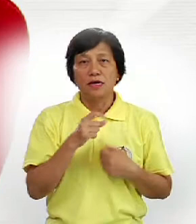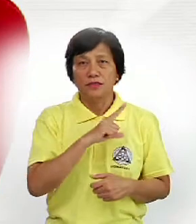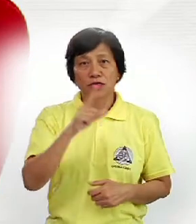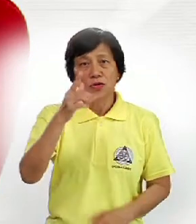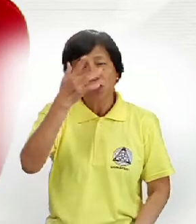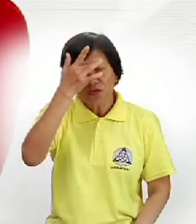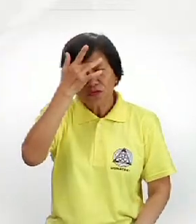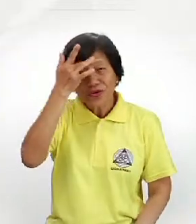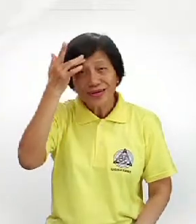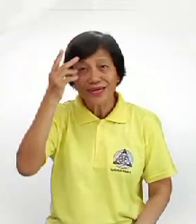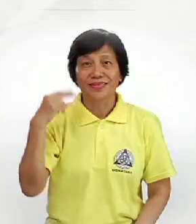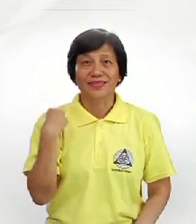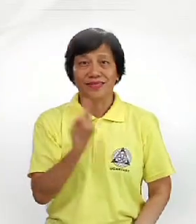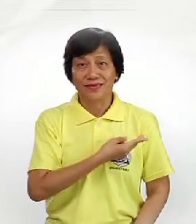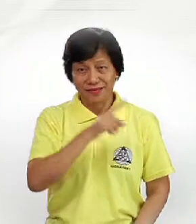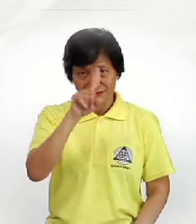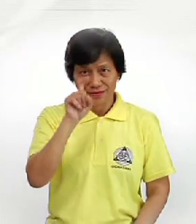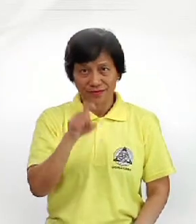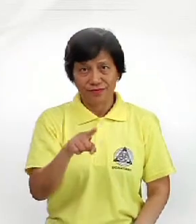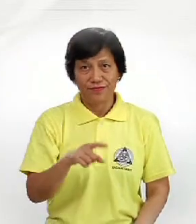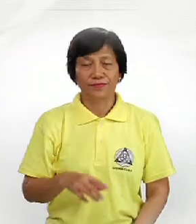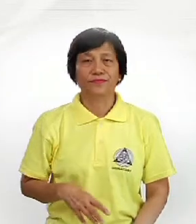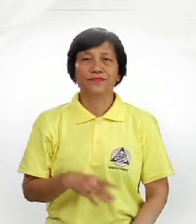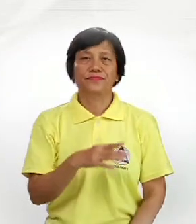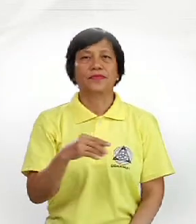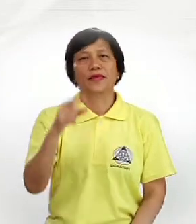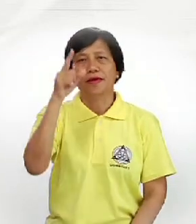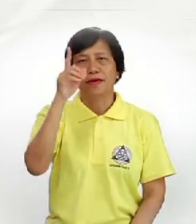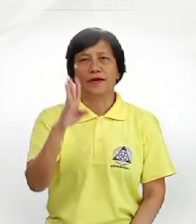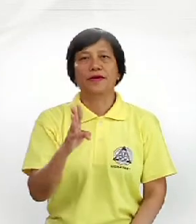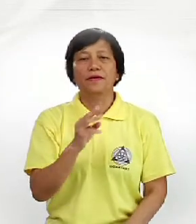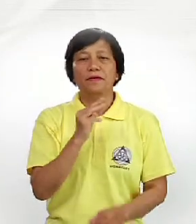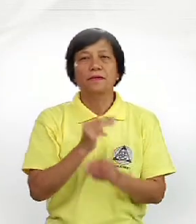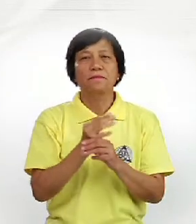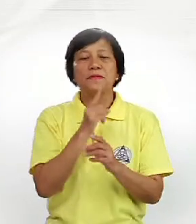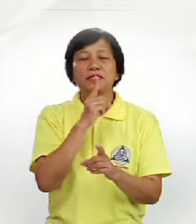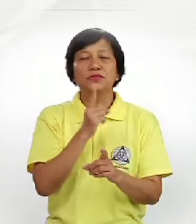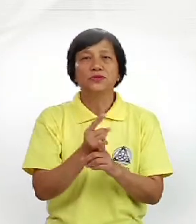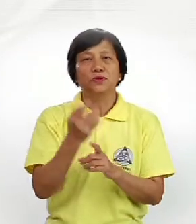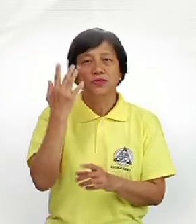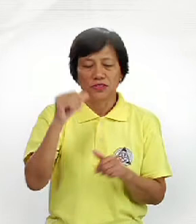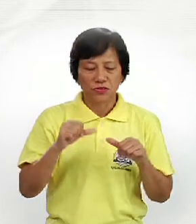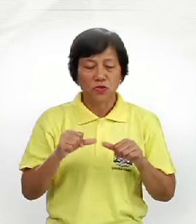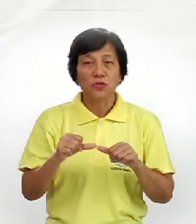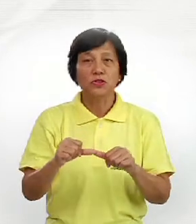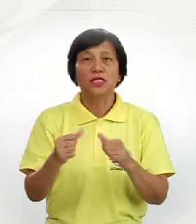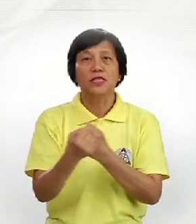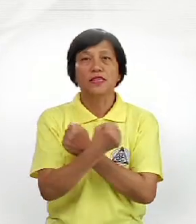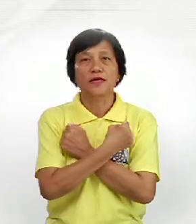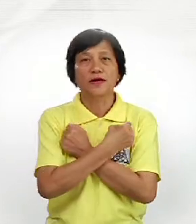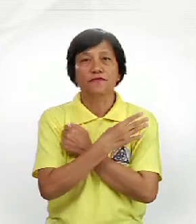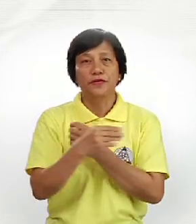forgotten us? And God affirmed His constant love and presence.